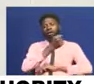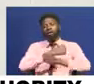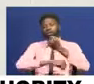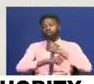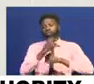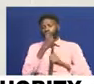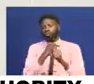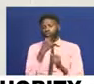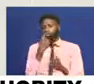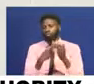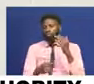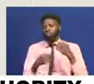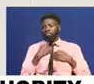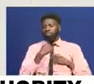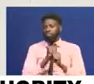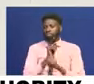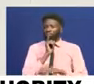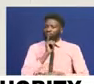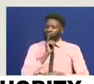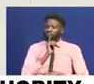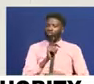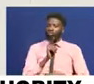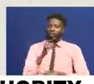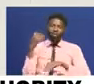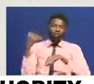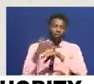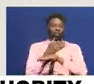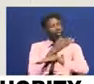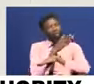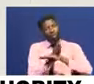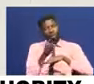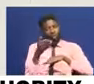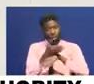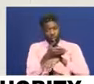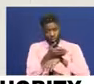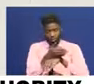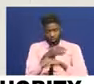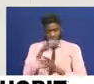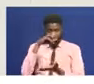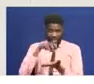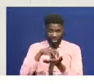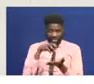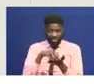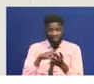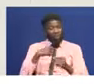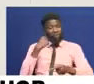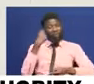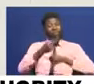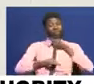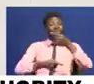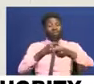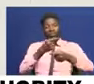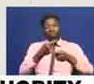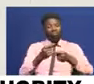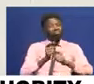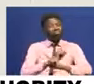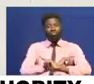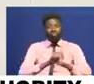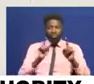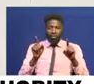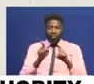of fraud, do not keep on piling up and piling the pending bills? That's what I'm